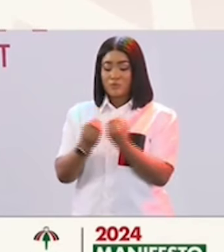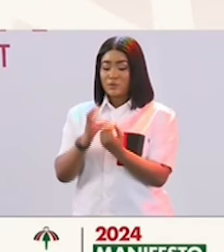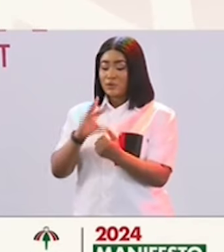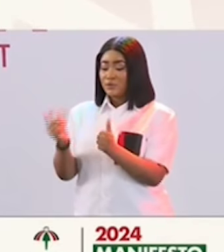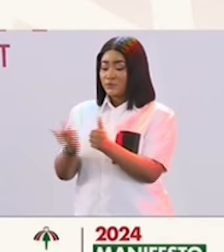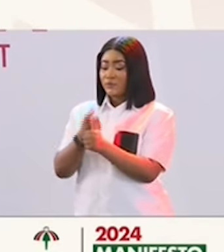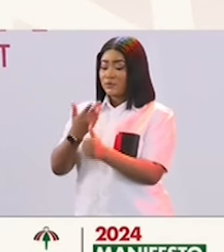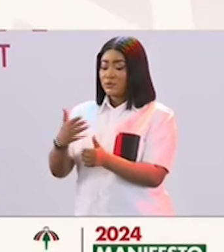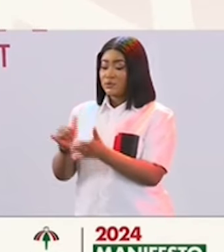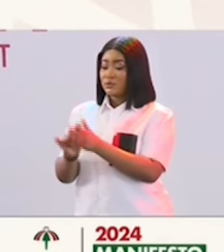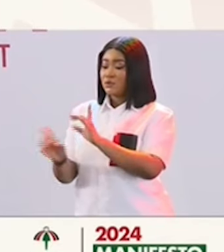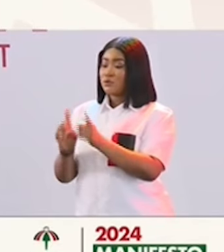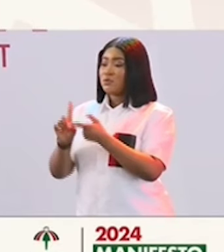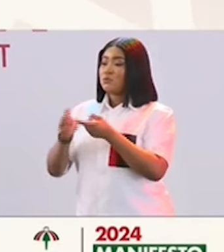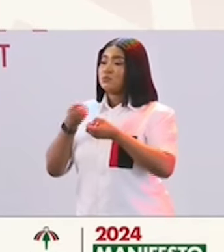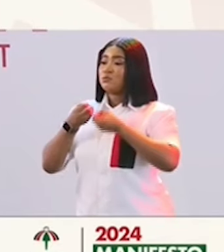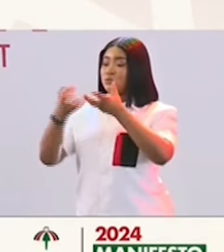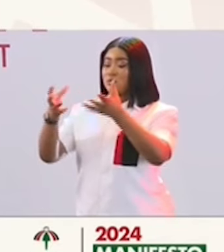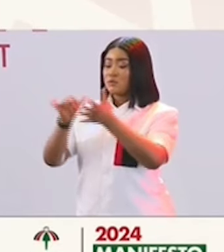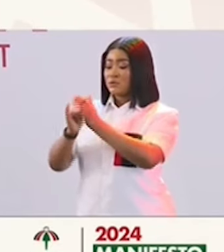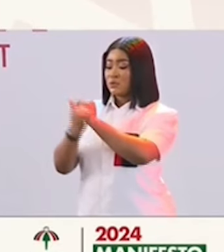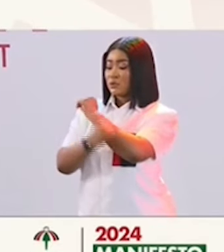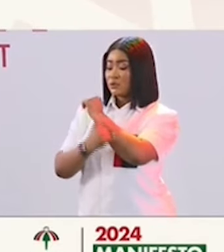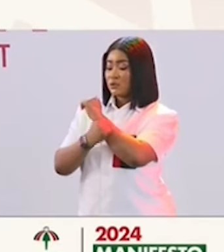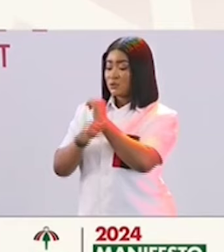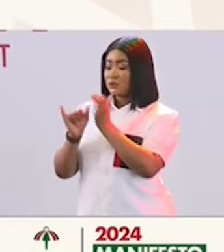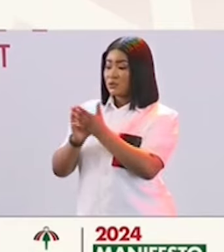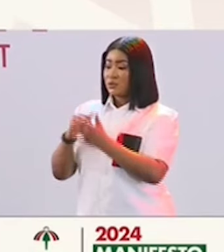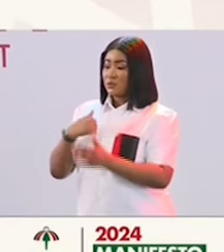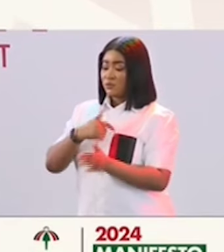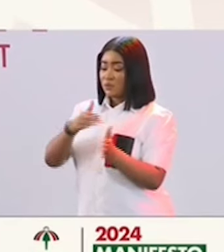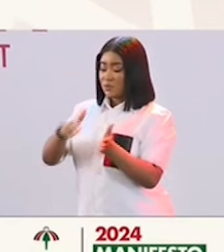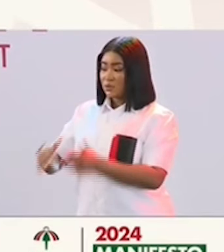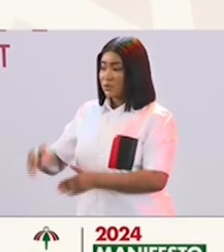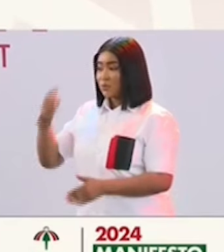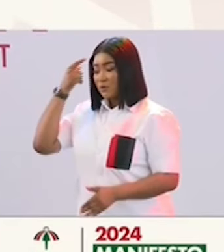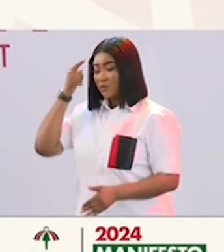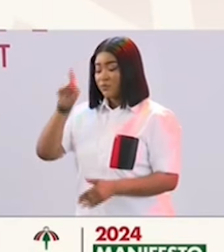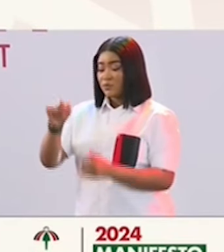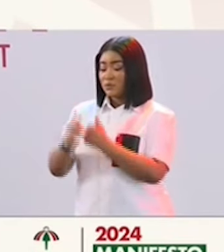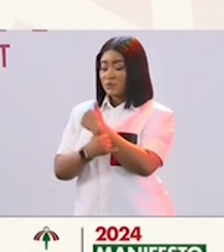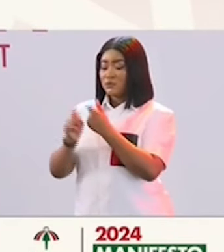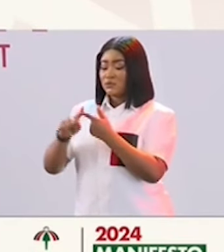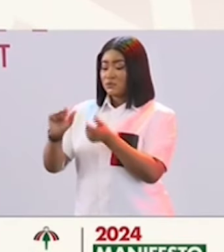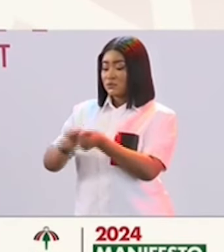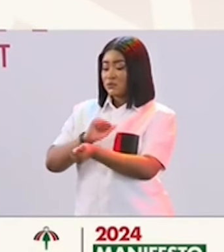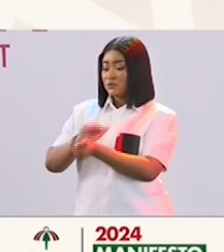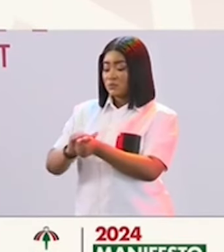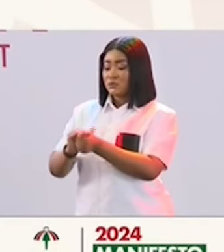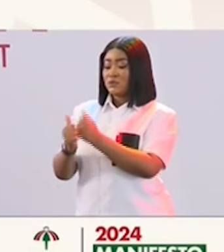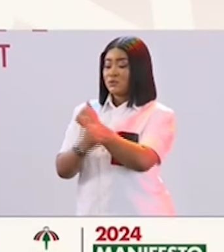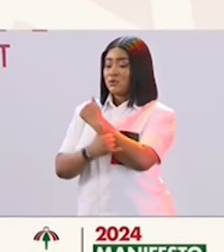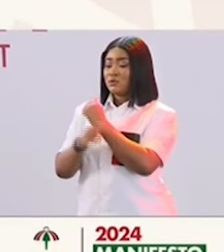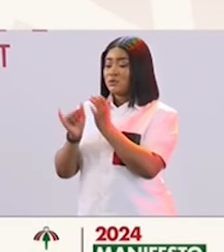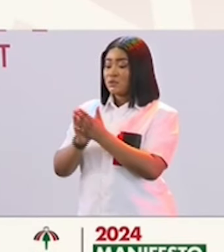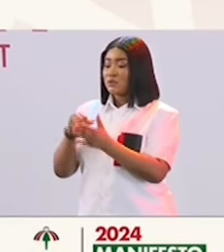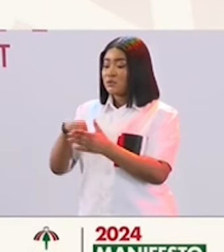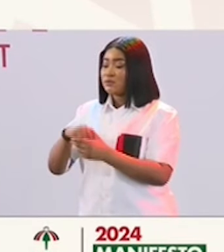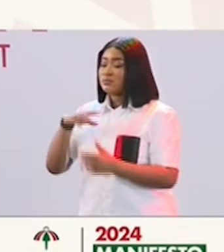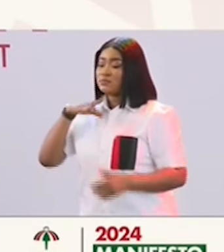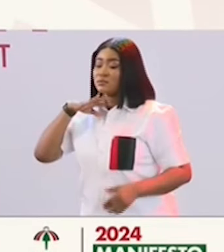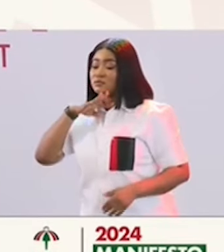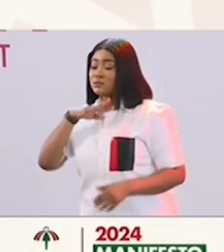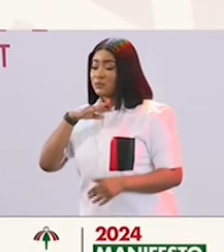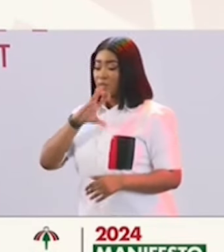did was to tell the country that we left for them a country that was destroyed, a country that was in a mess. But